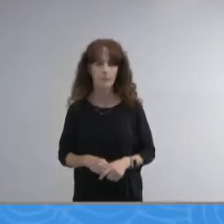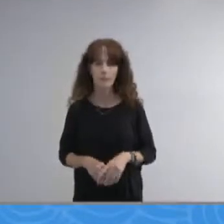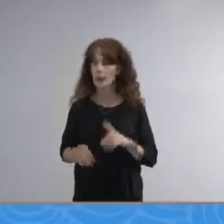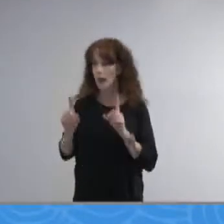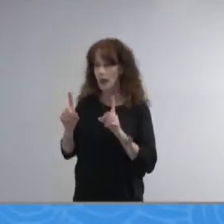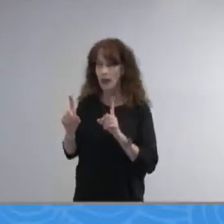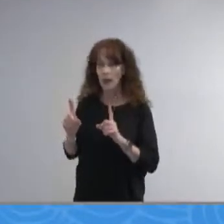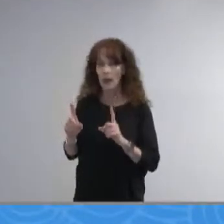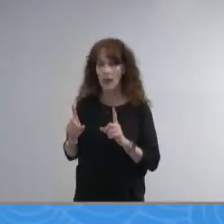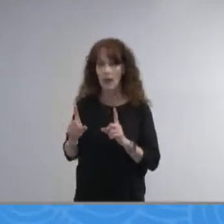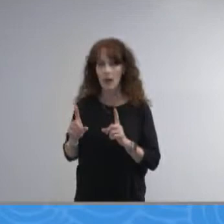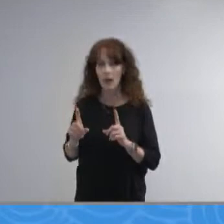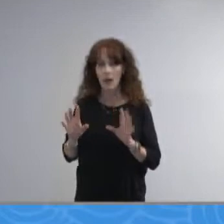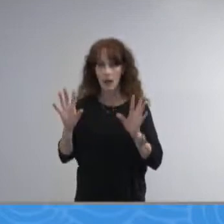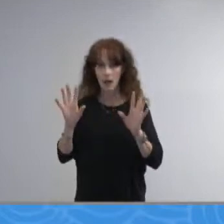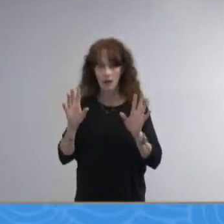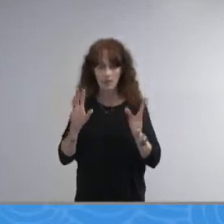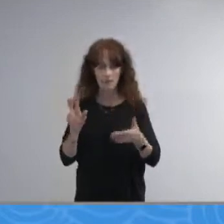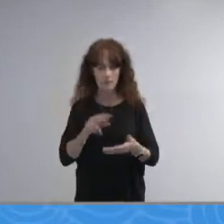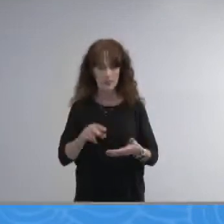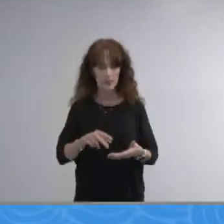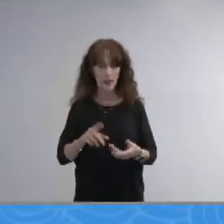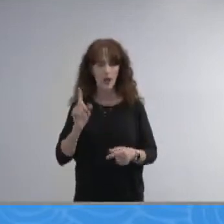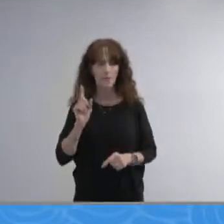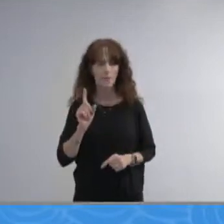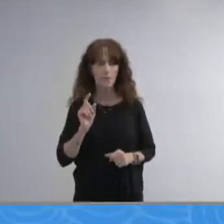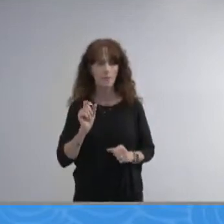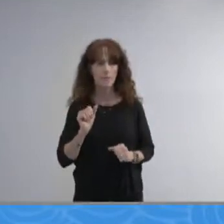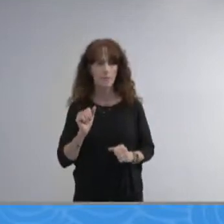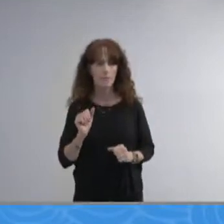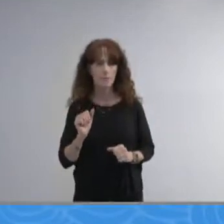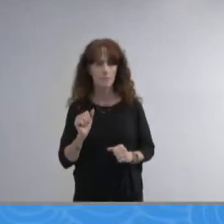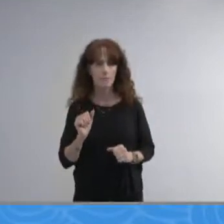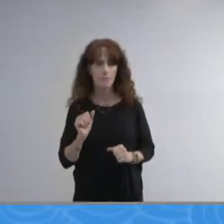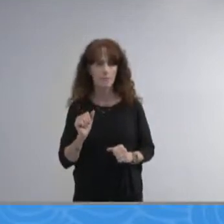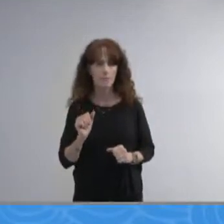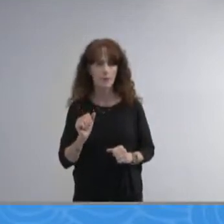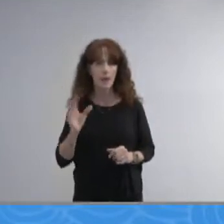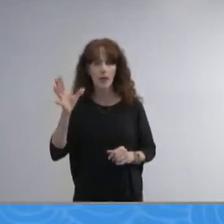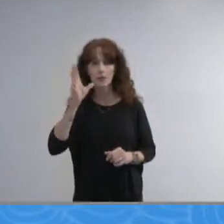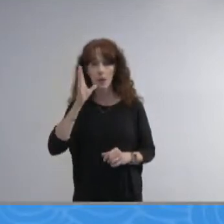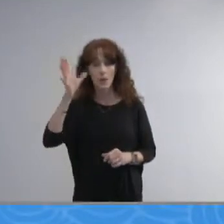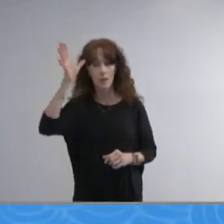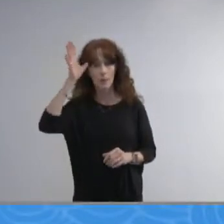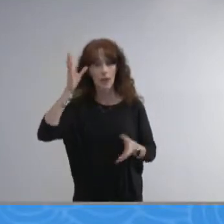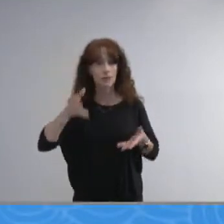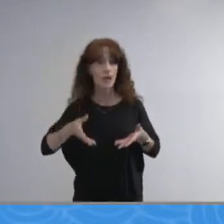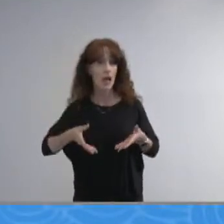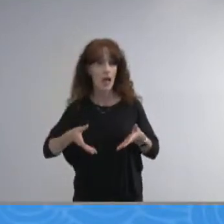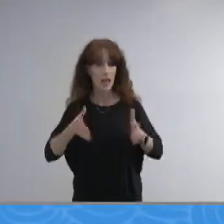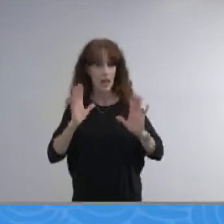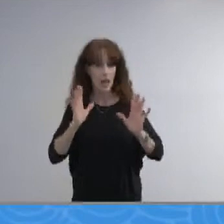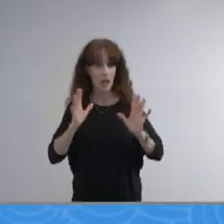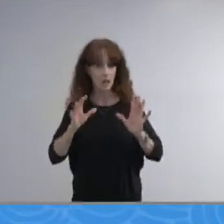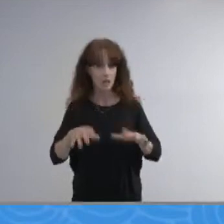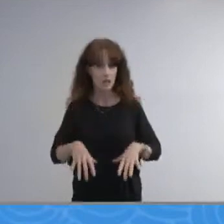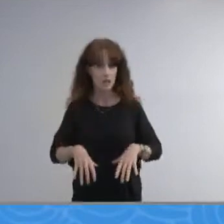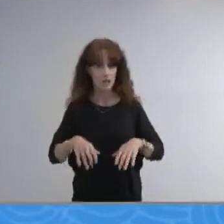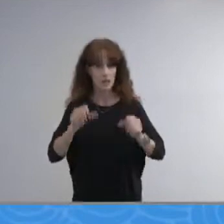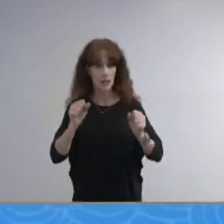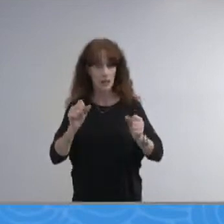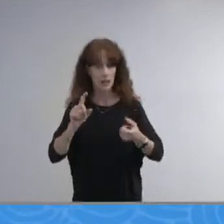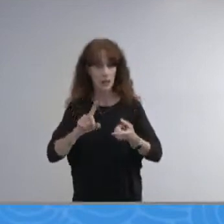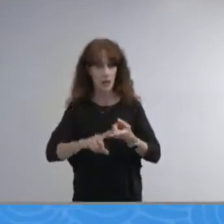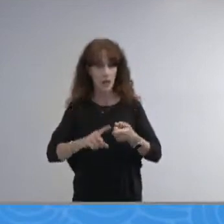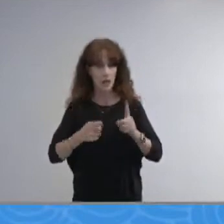How about, let me see. Sorry. The parents are allowed to take